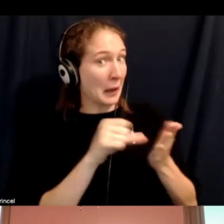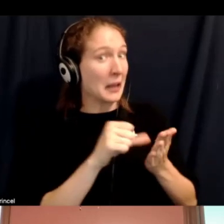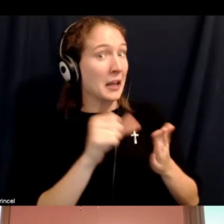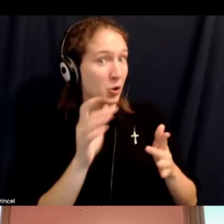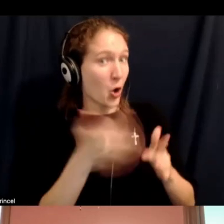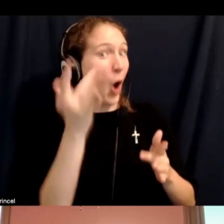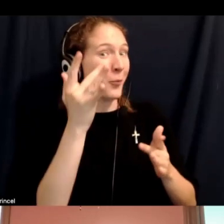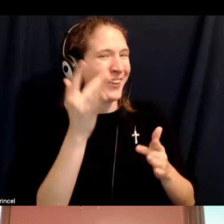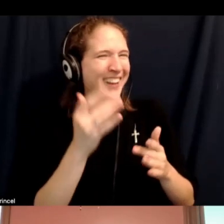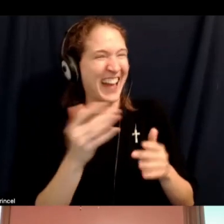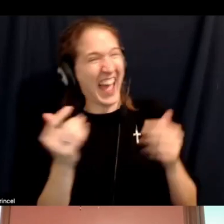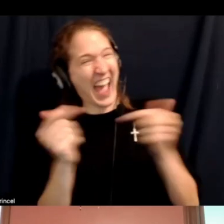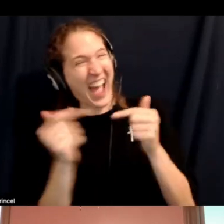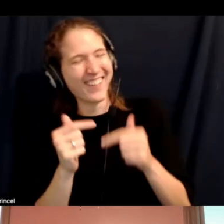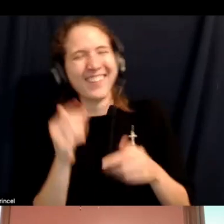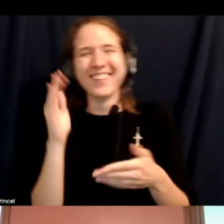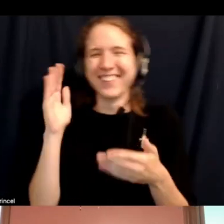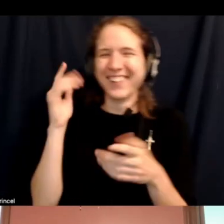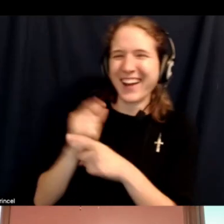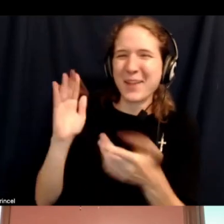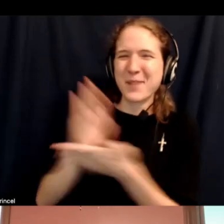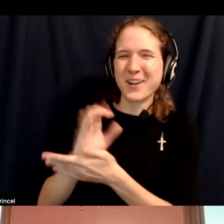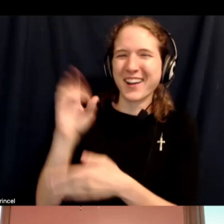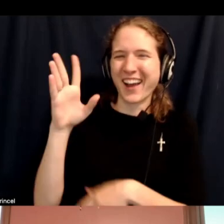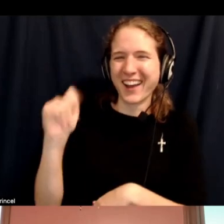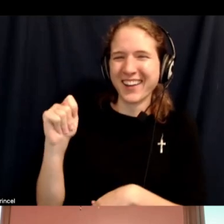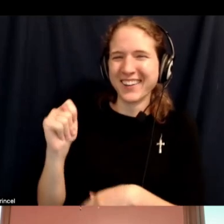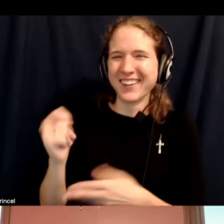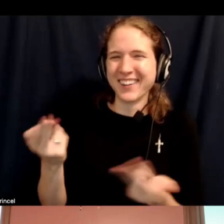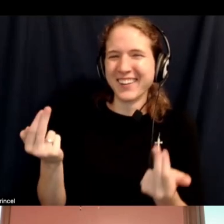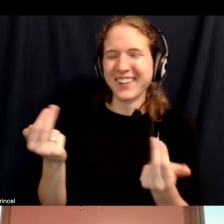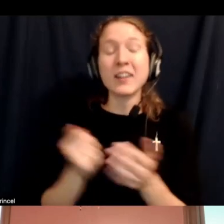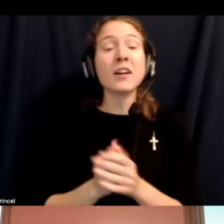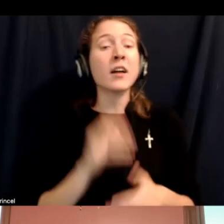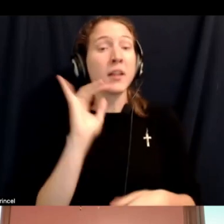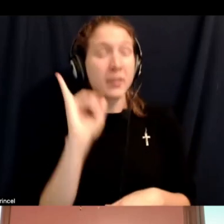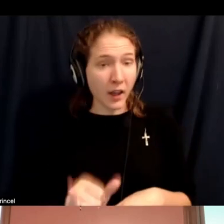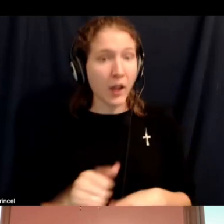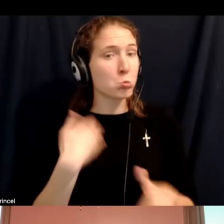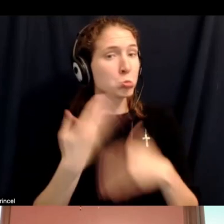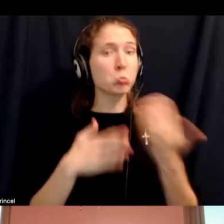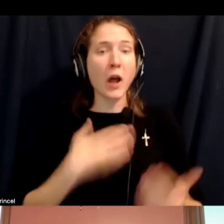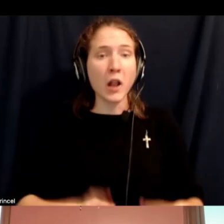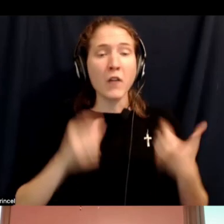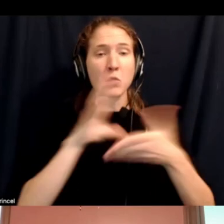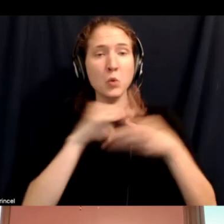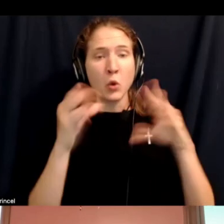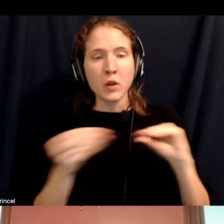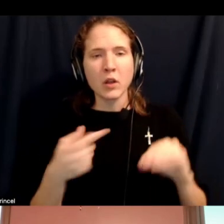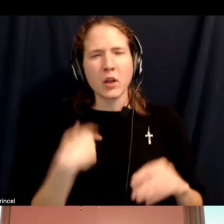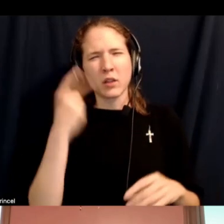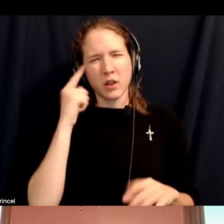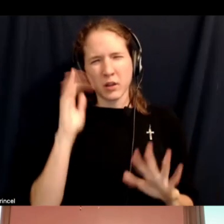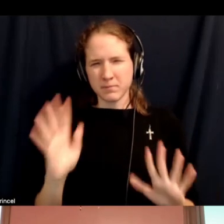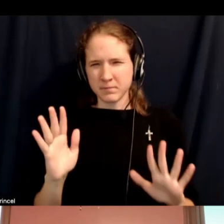sometimes. That's right, paper cuts. So that's how I found my way, I think back to writing. And